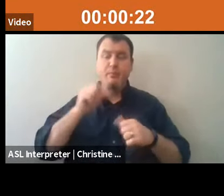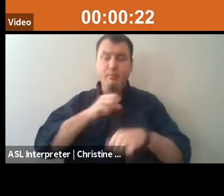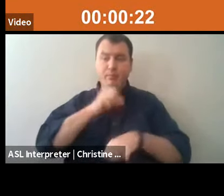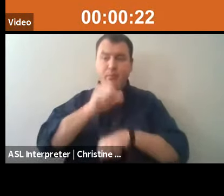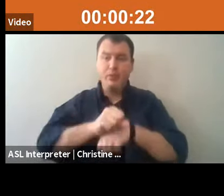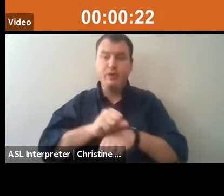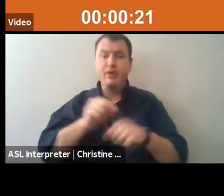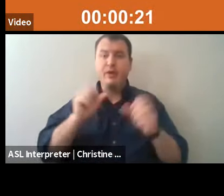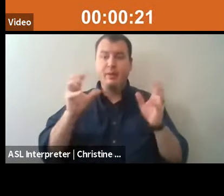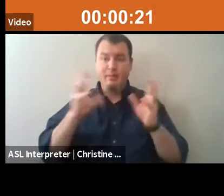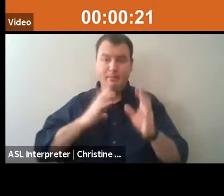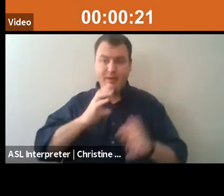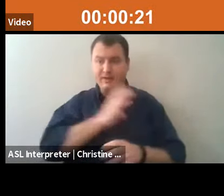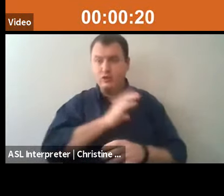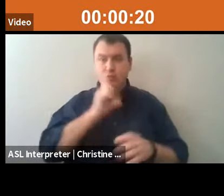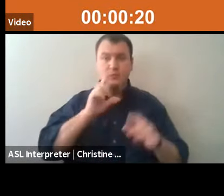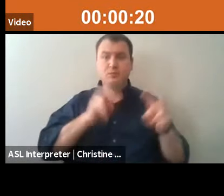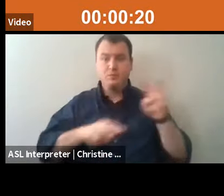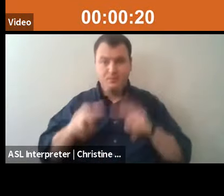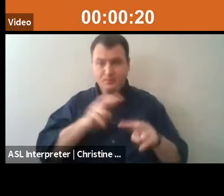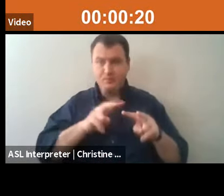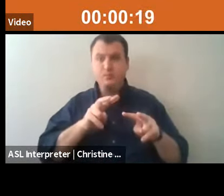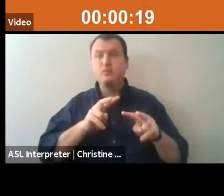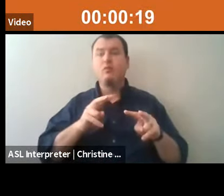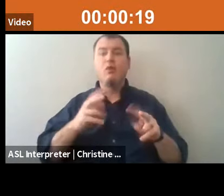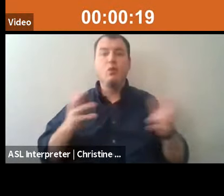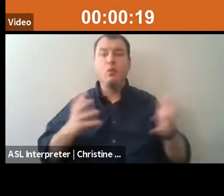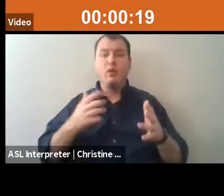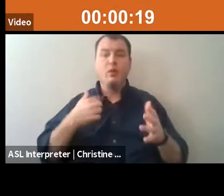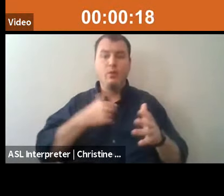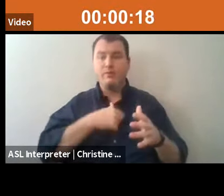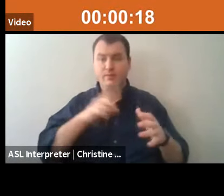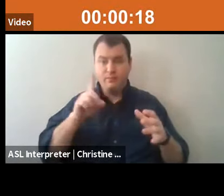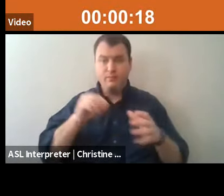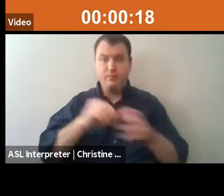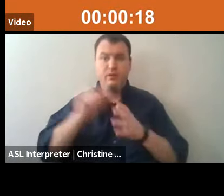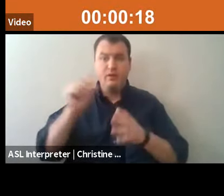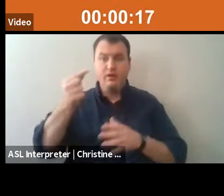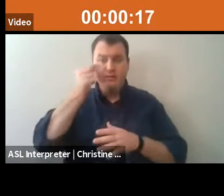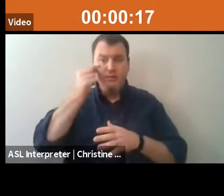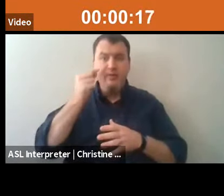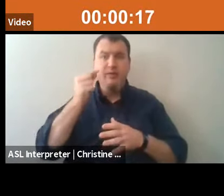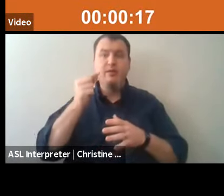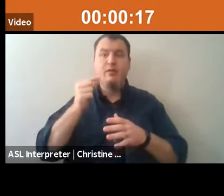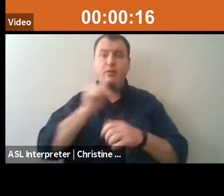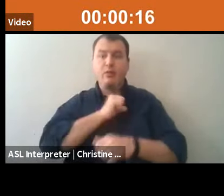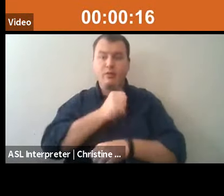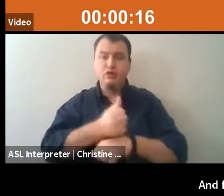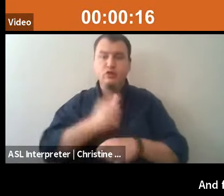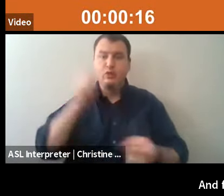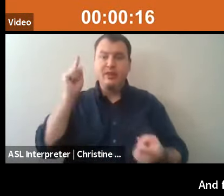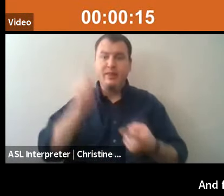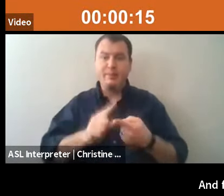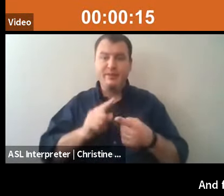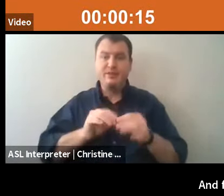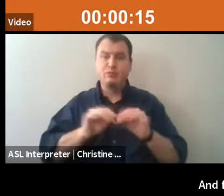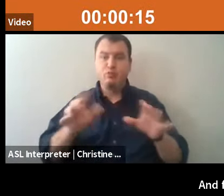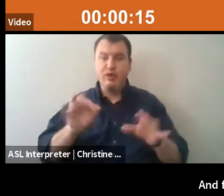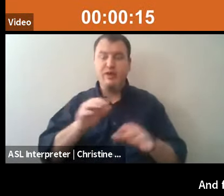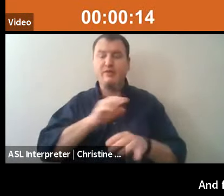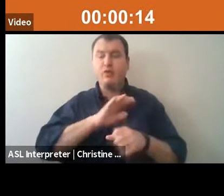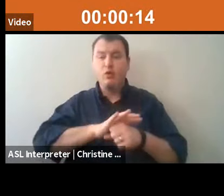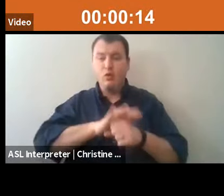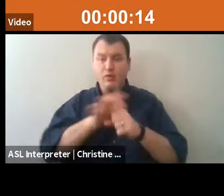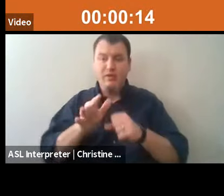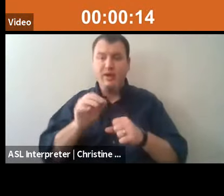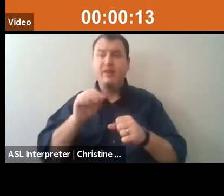to evaluate the measures taken by the government and public authorities to limit the spread of COVID-19. And the